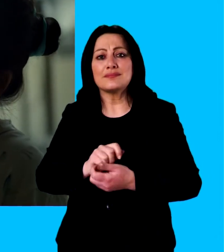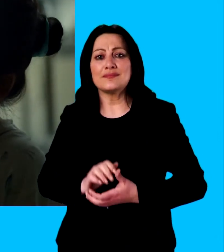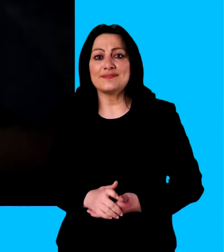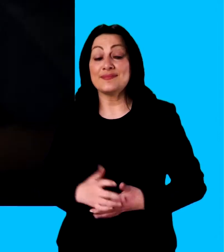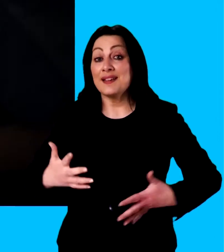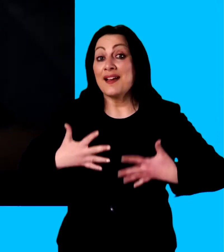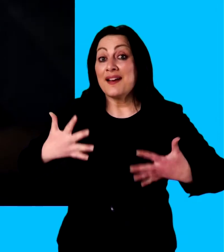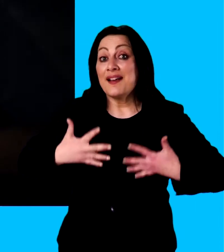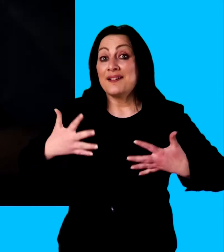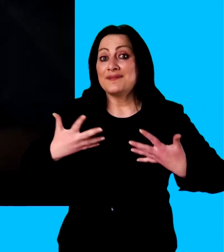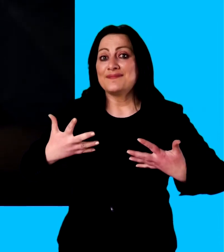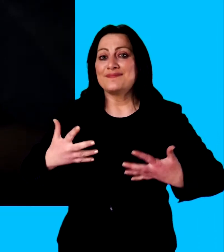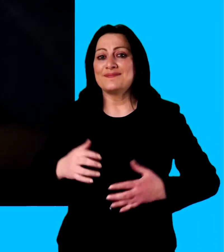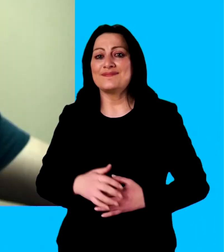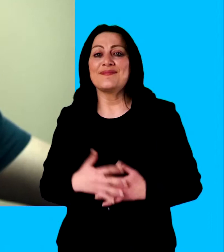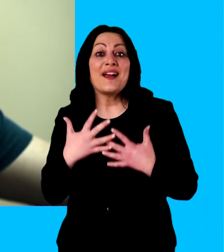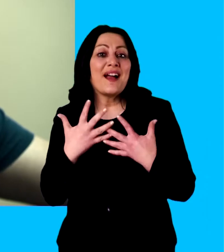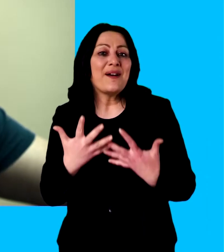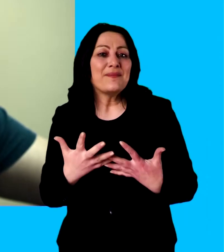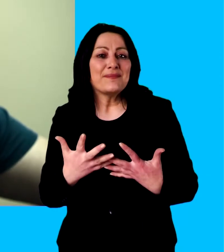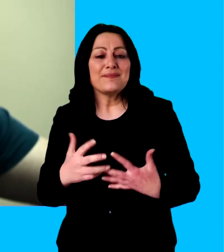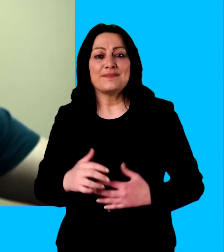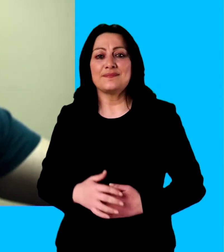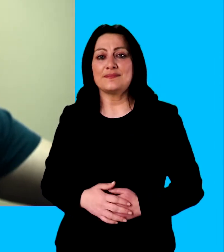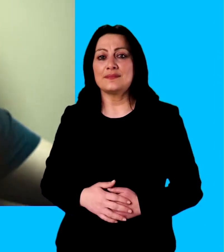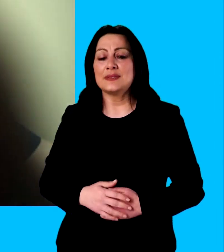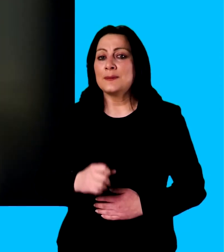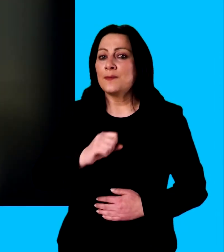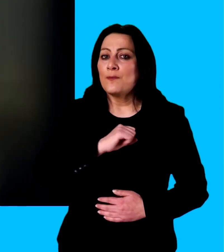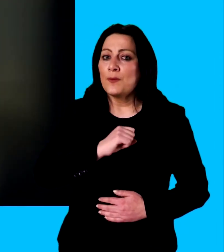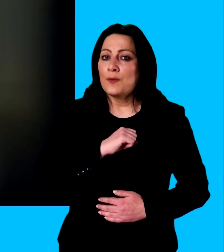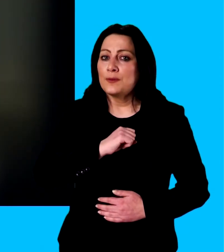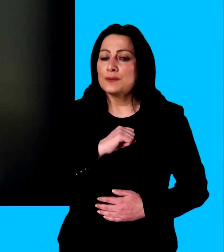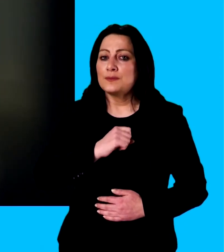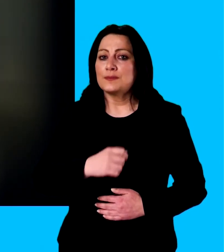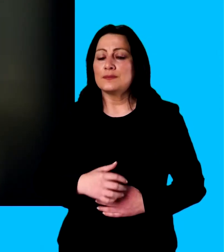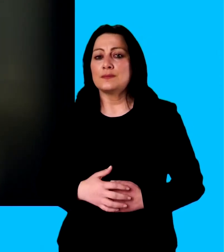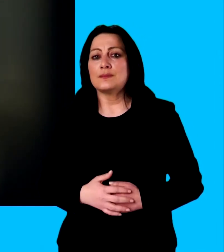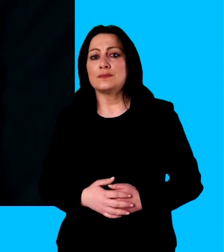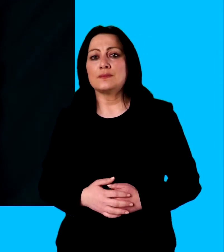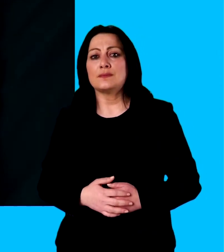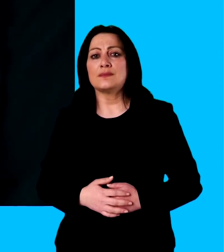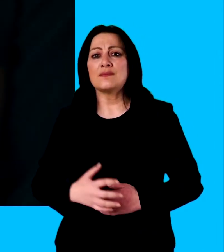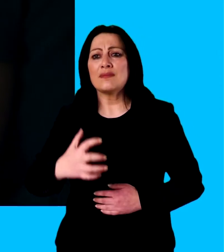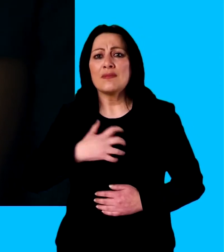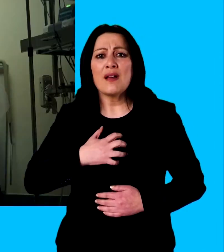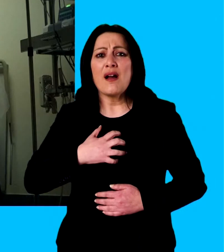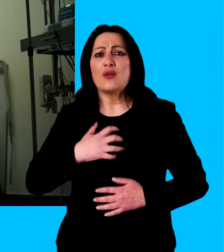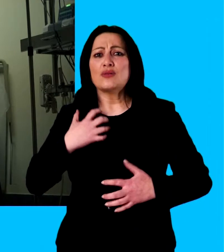Happiness, love, and fear. An overwhelming